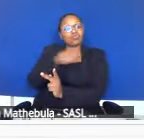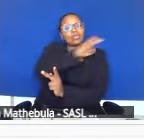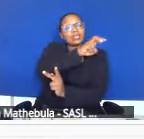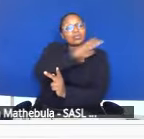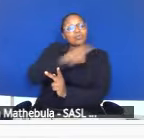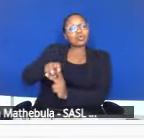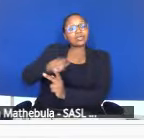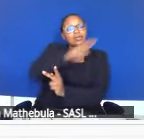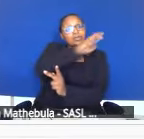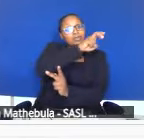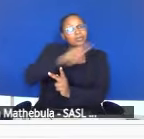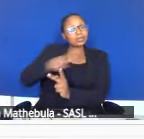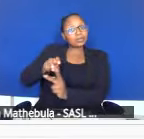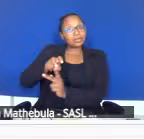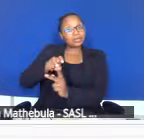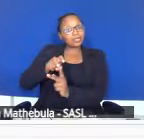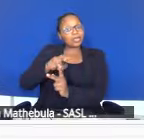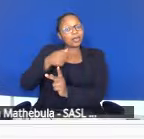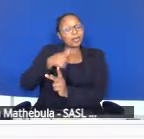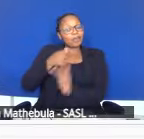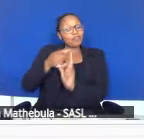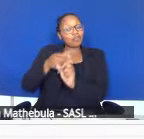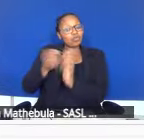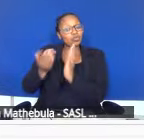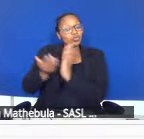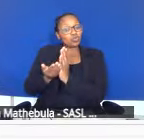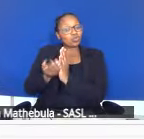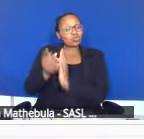to get me home and to school